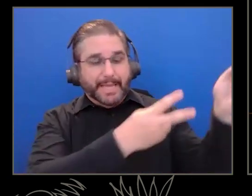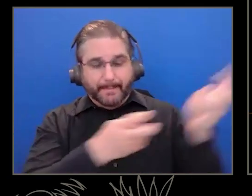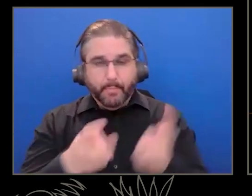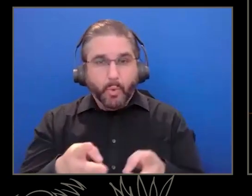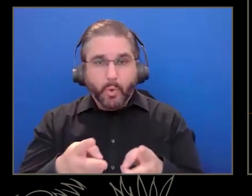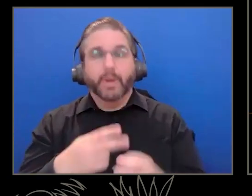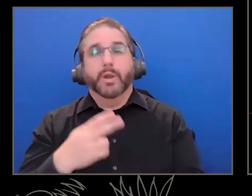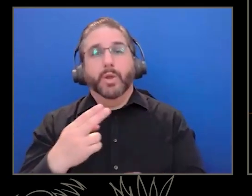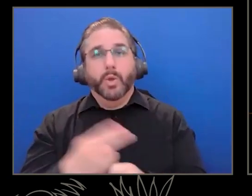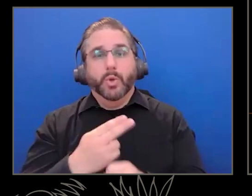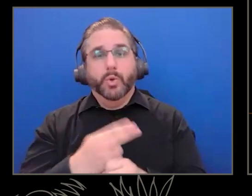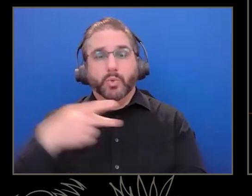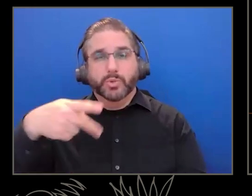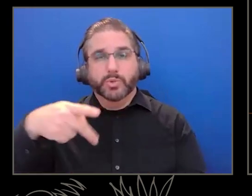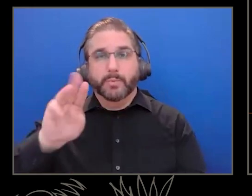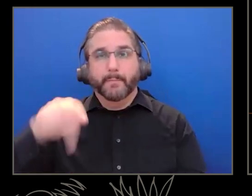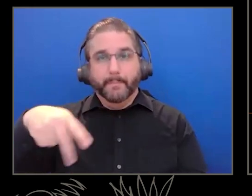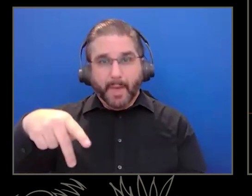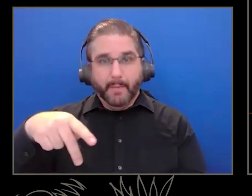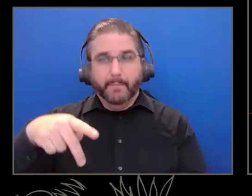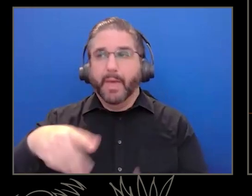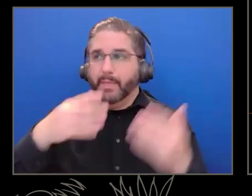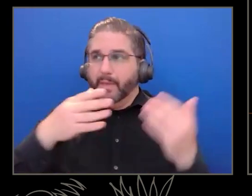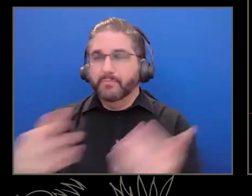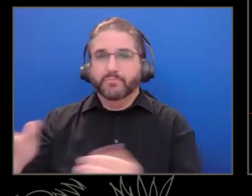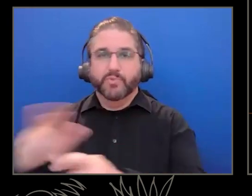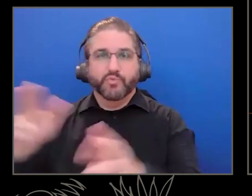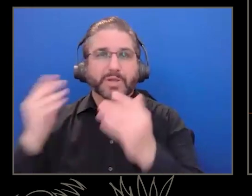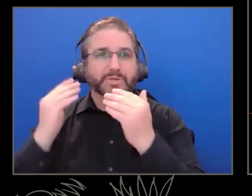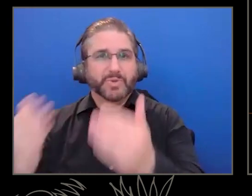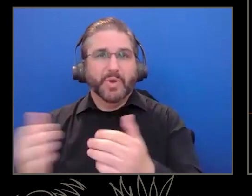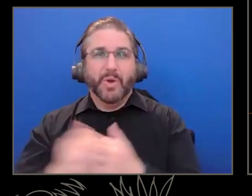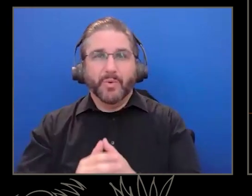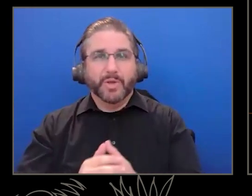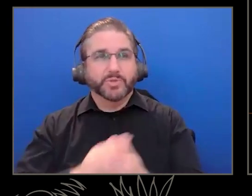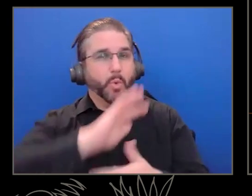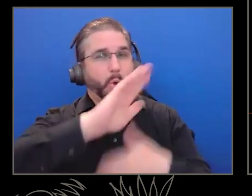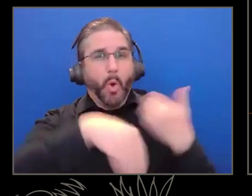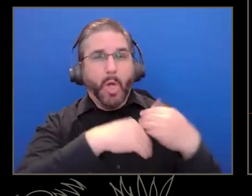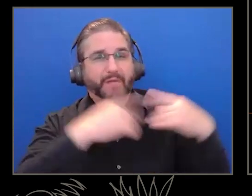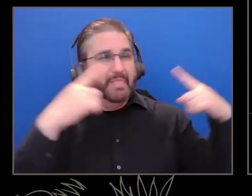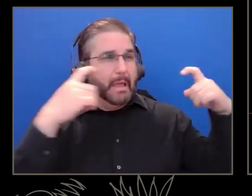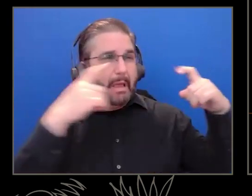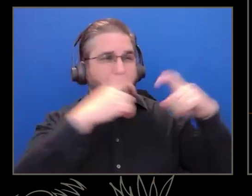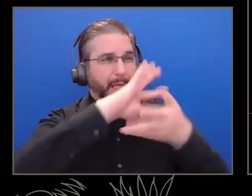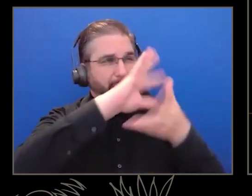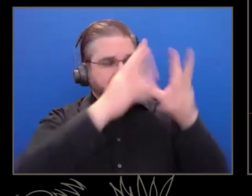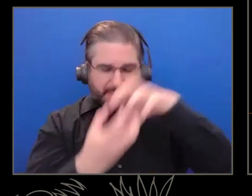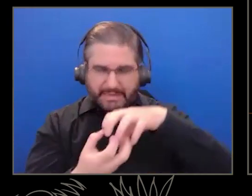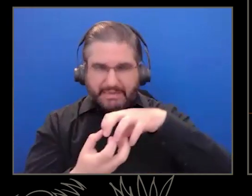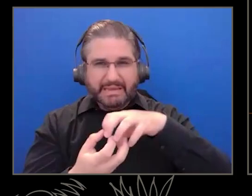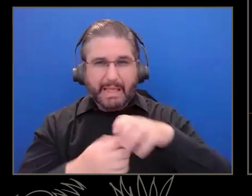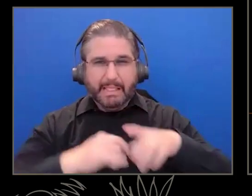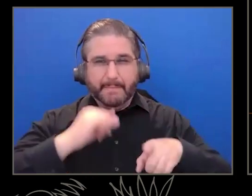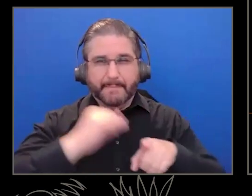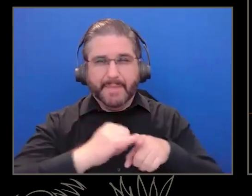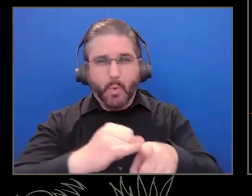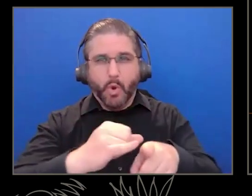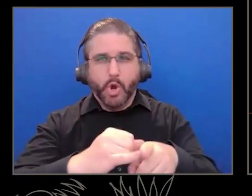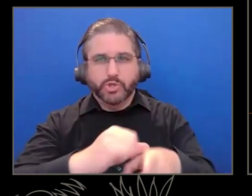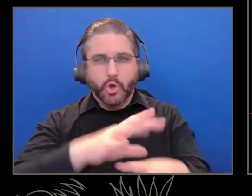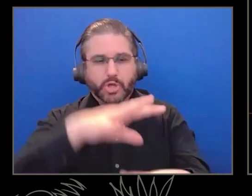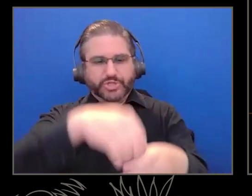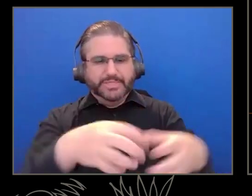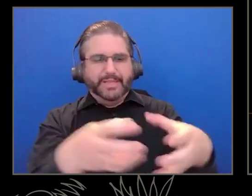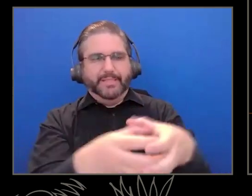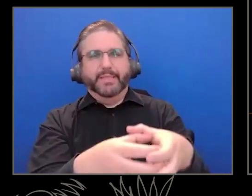Pump, and they're ready to go. And all of that complexity and all of the big words I talked about are just contained in that single